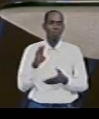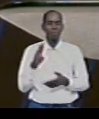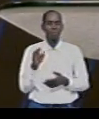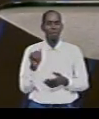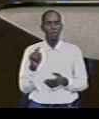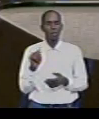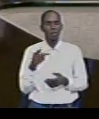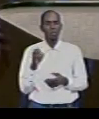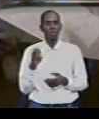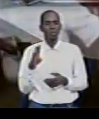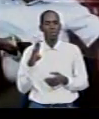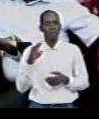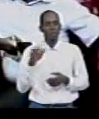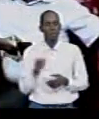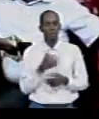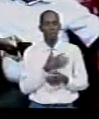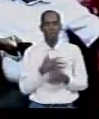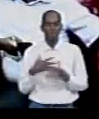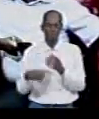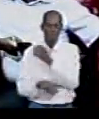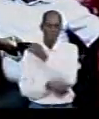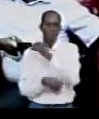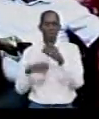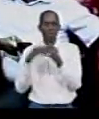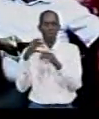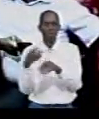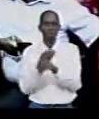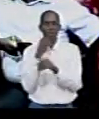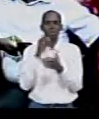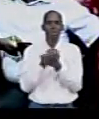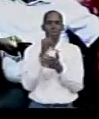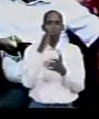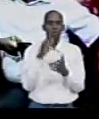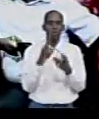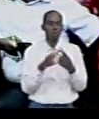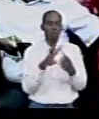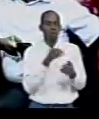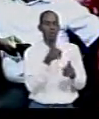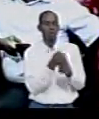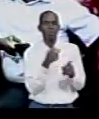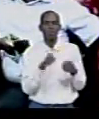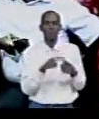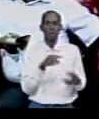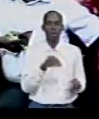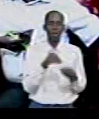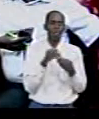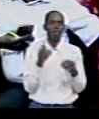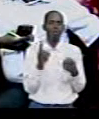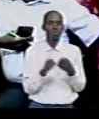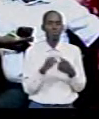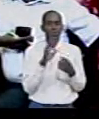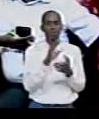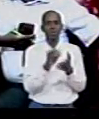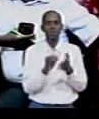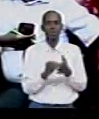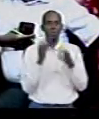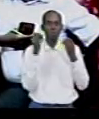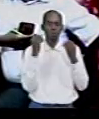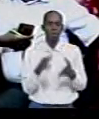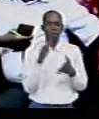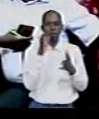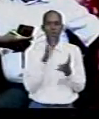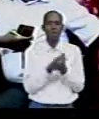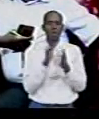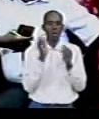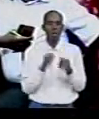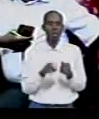taken that woman to himself to add to his many wives? Can you discipline such a person? Can